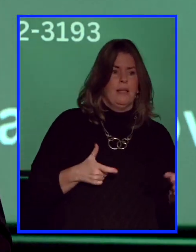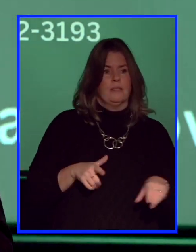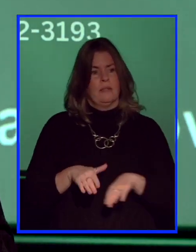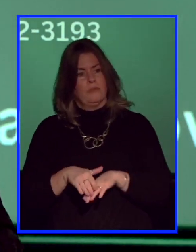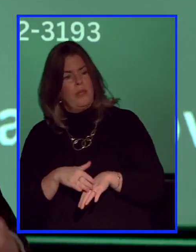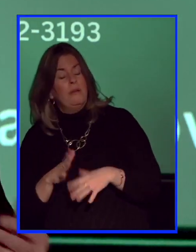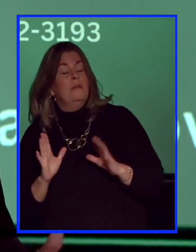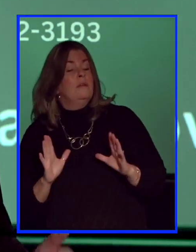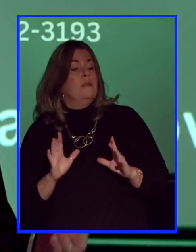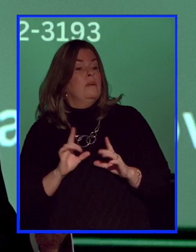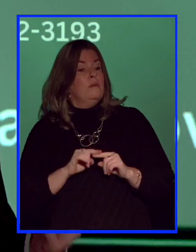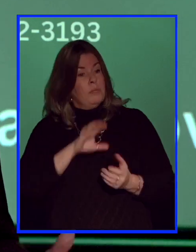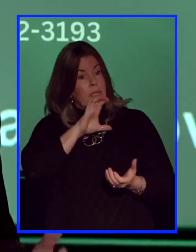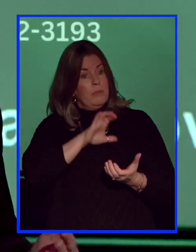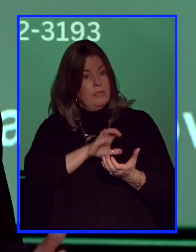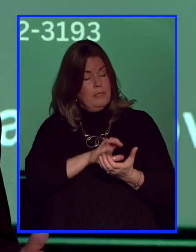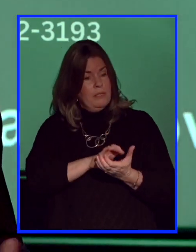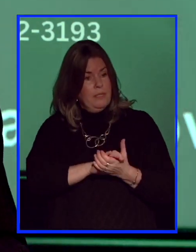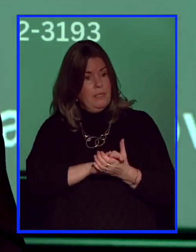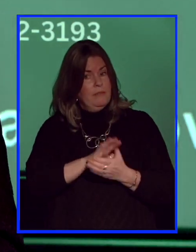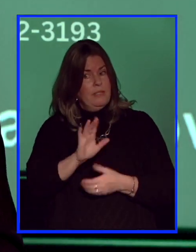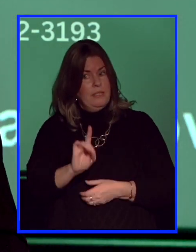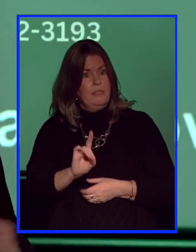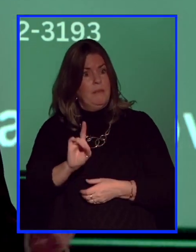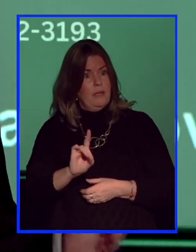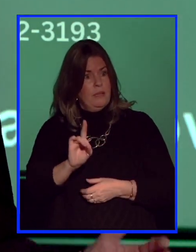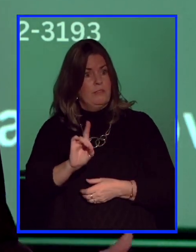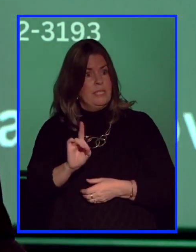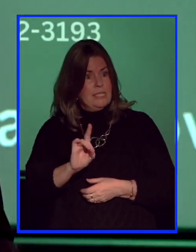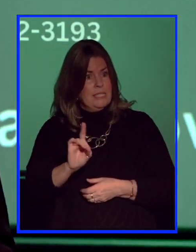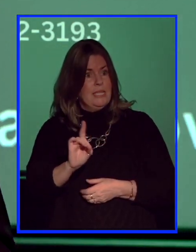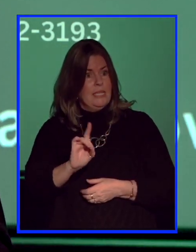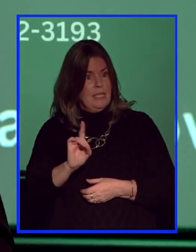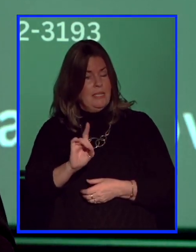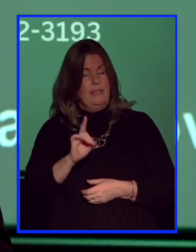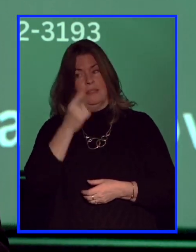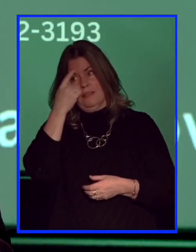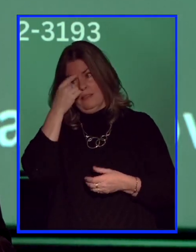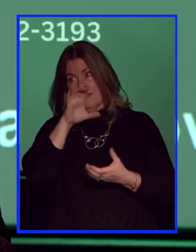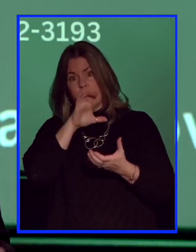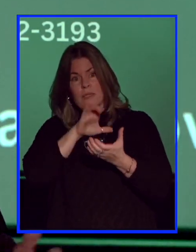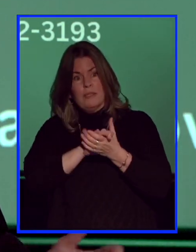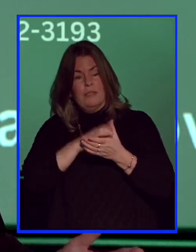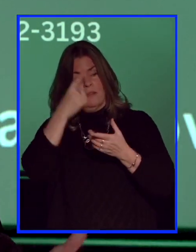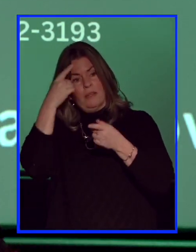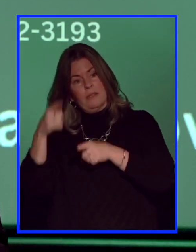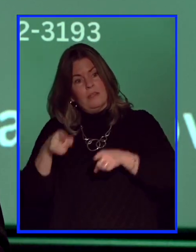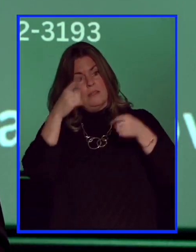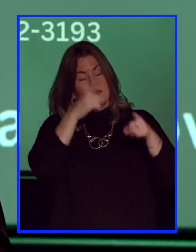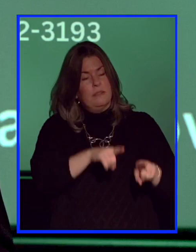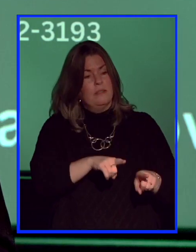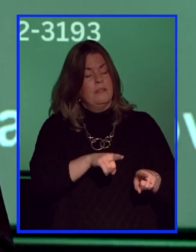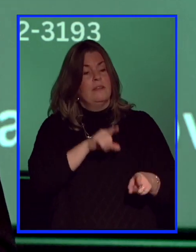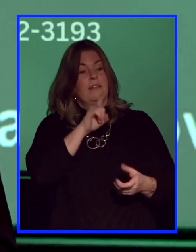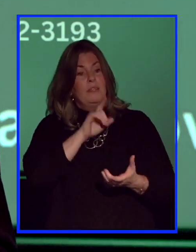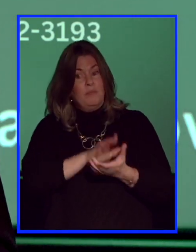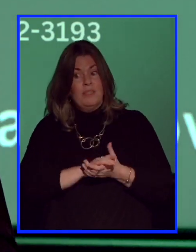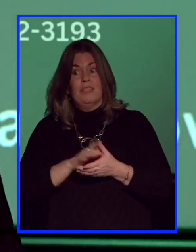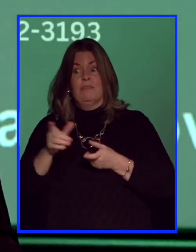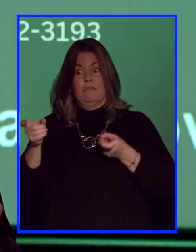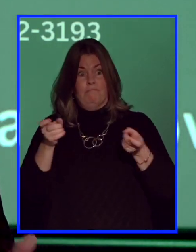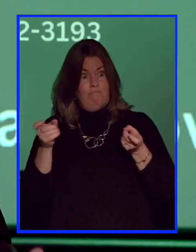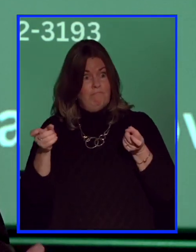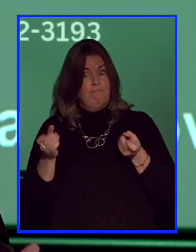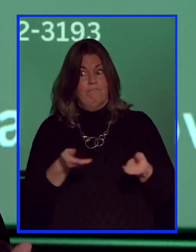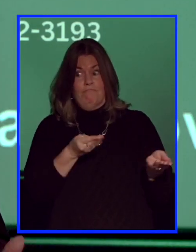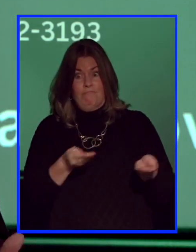that, but they believe in democracy. They believe in compromise. They believe in governing, and they believe that